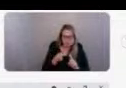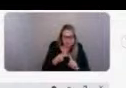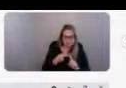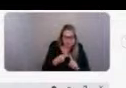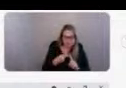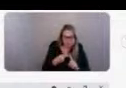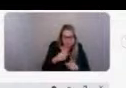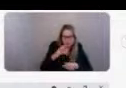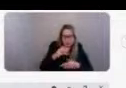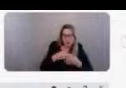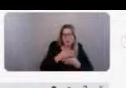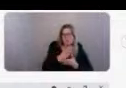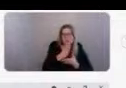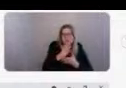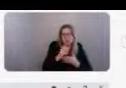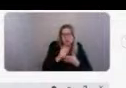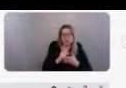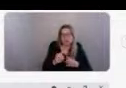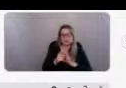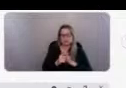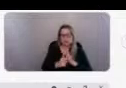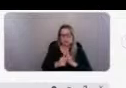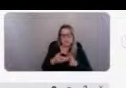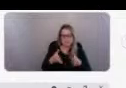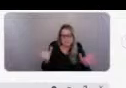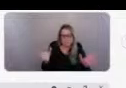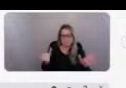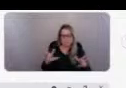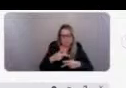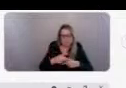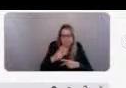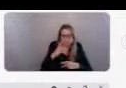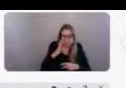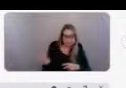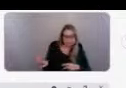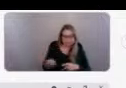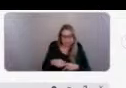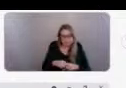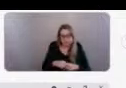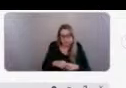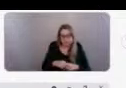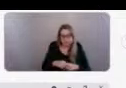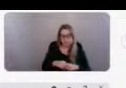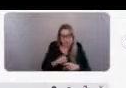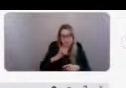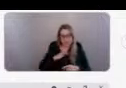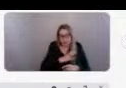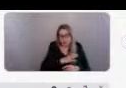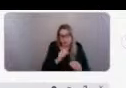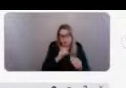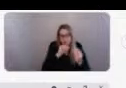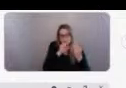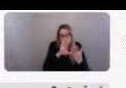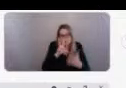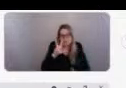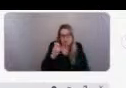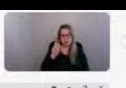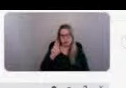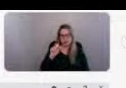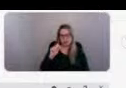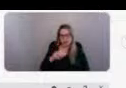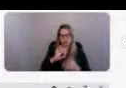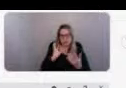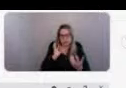rights act comes up and the public is thereby kept in the dark as to how the commission is approaching vra compliance